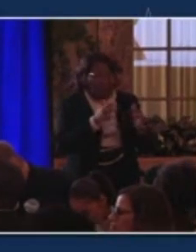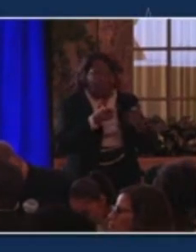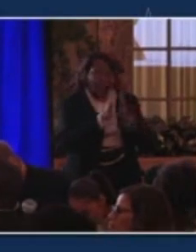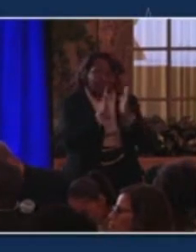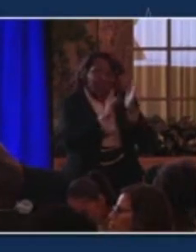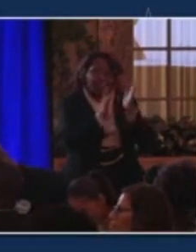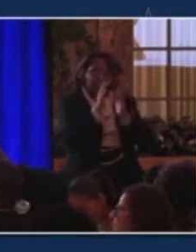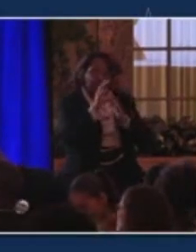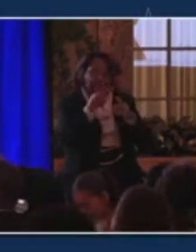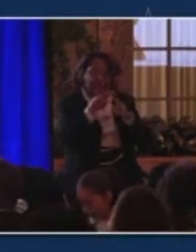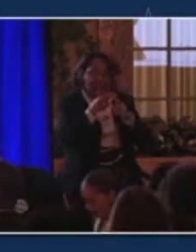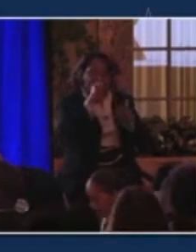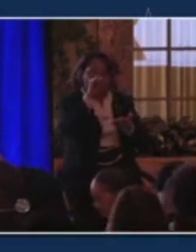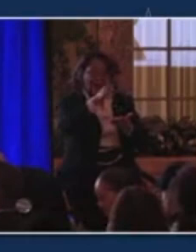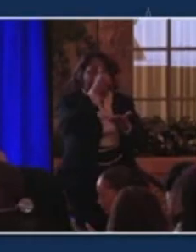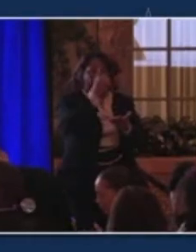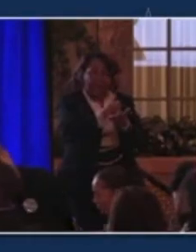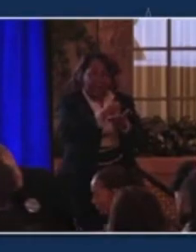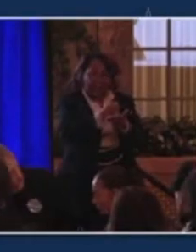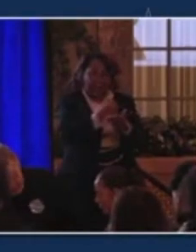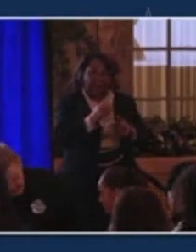name. Amen.